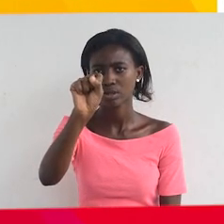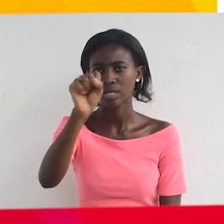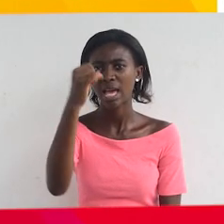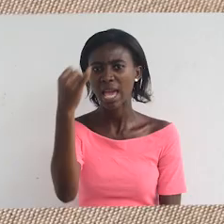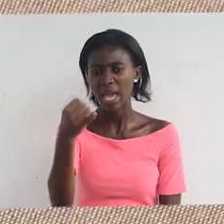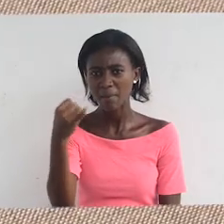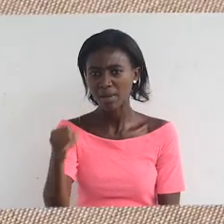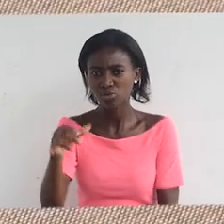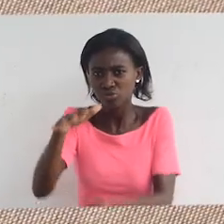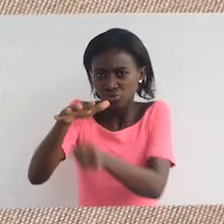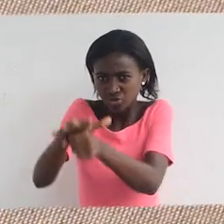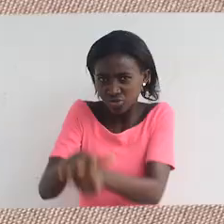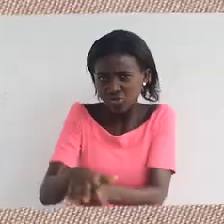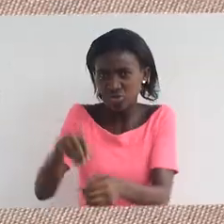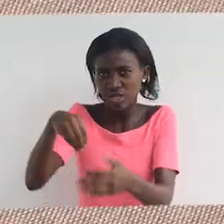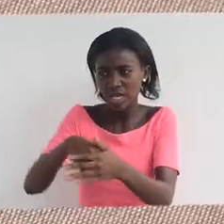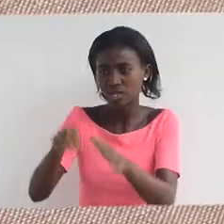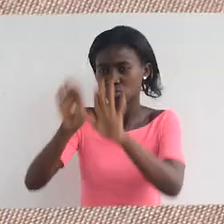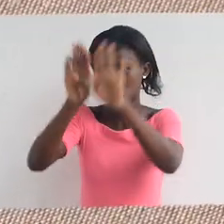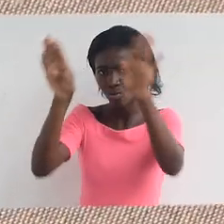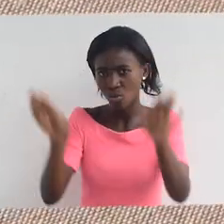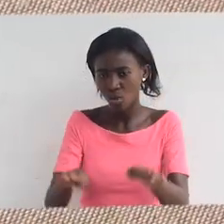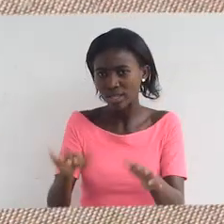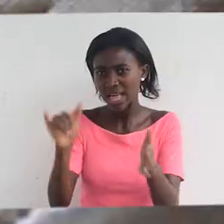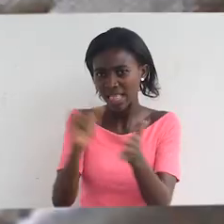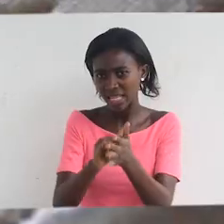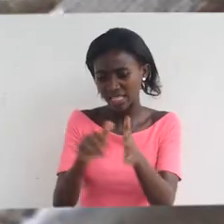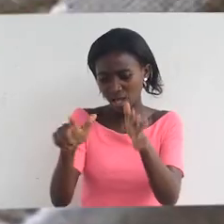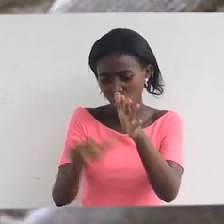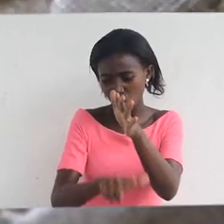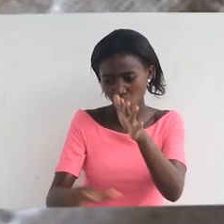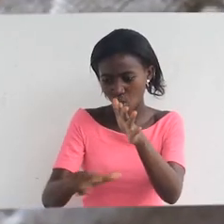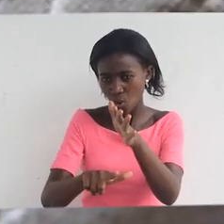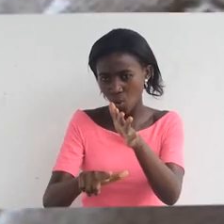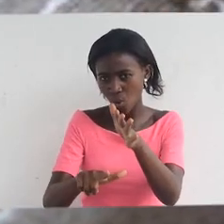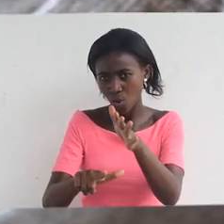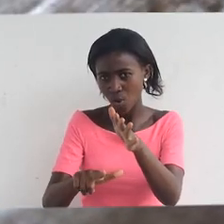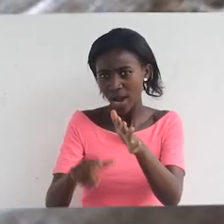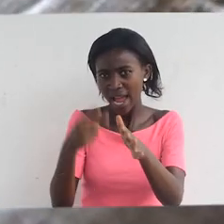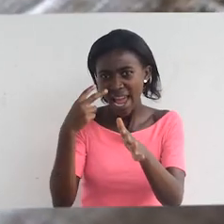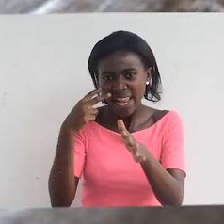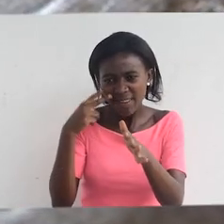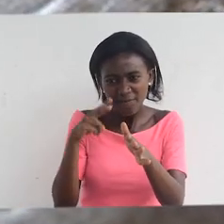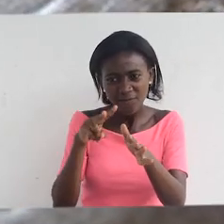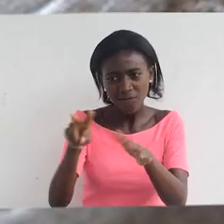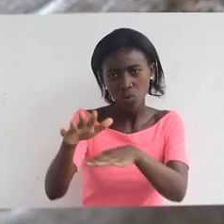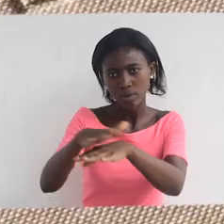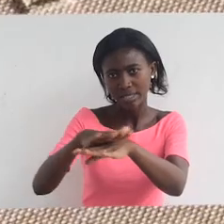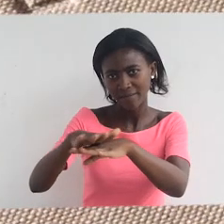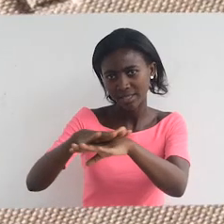Deboss refers to image pressed into board so it lies below the typical, that is the